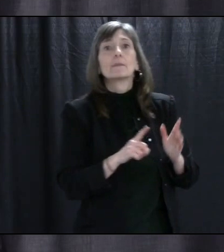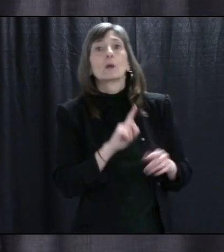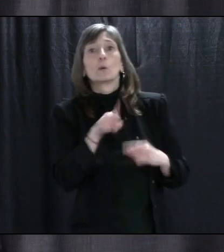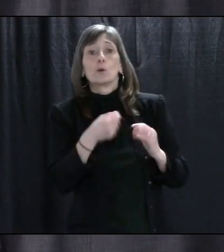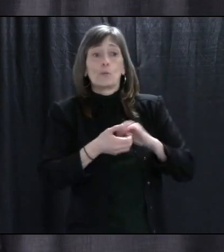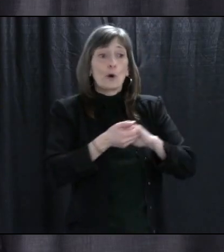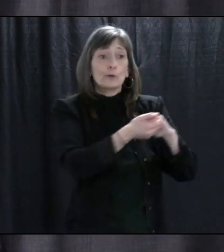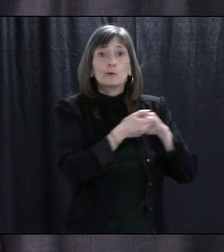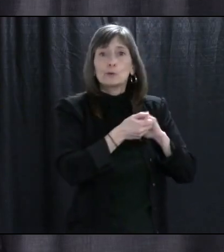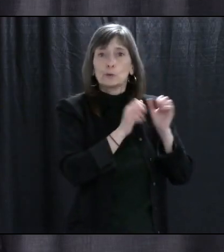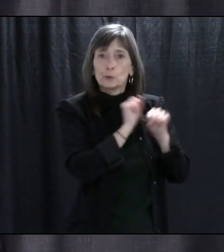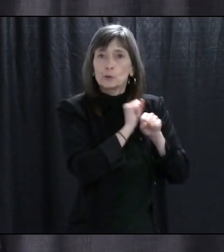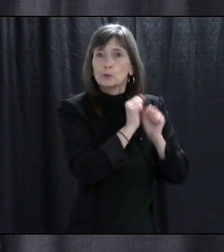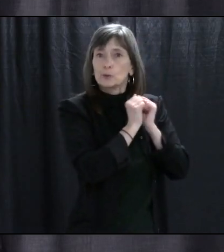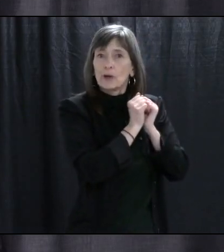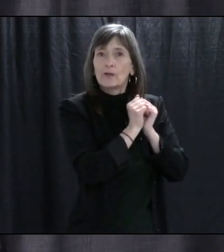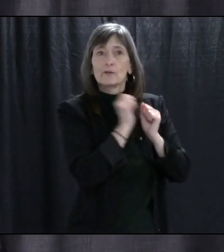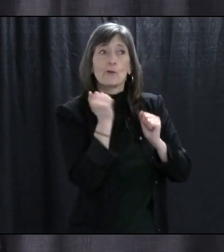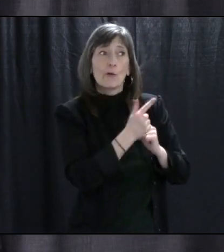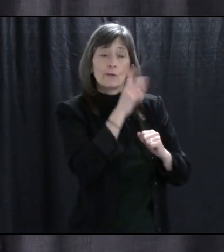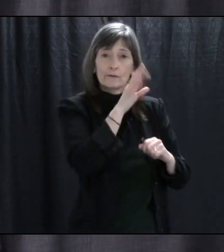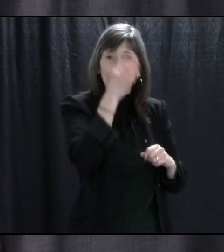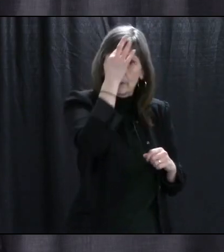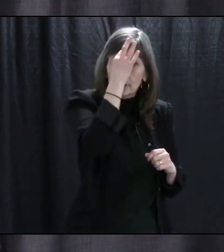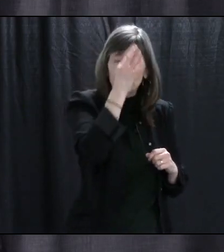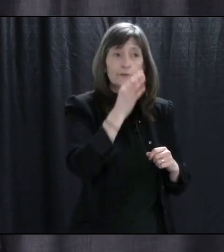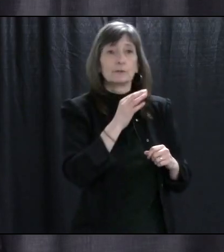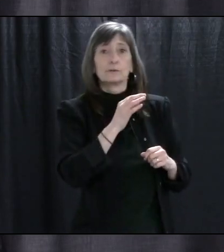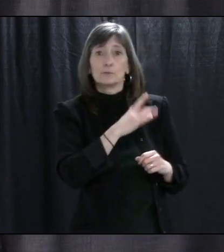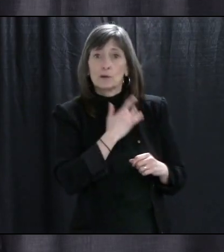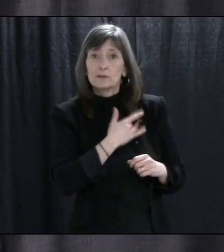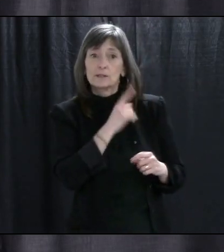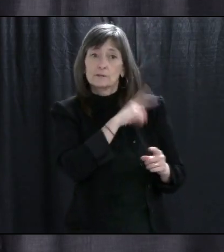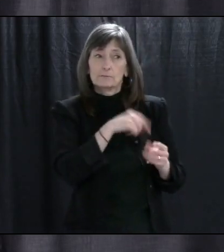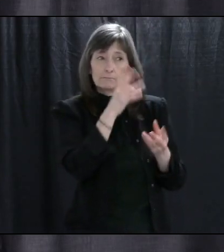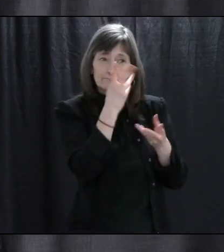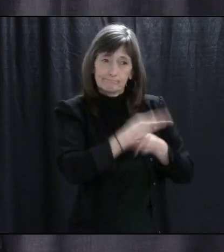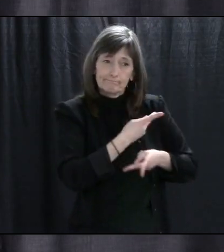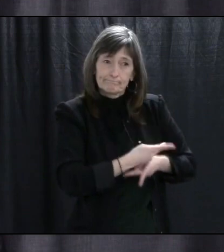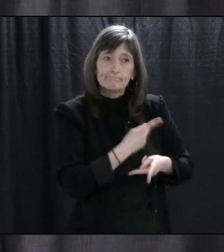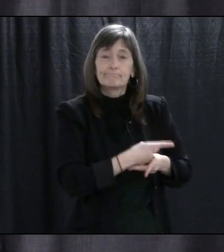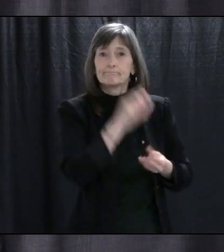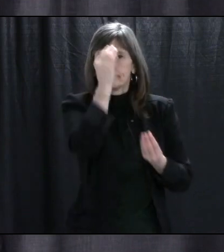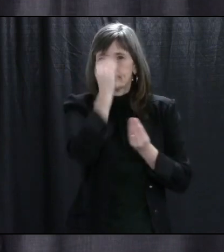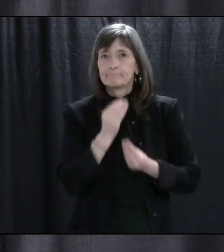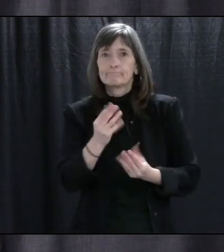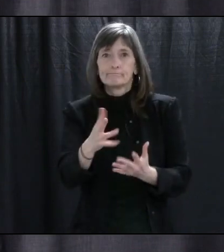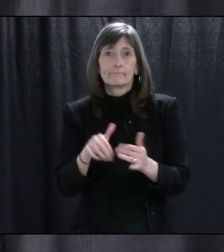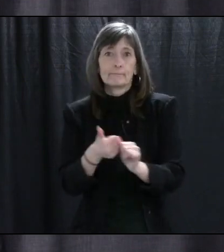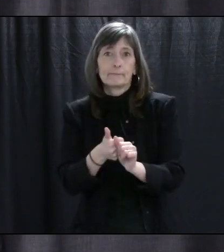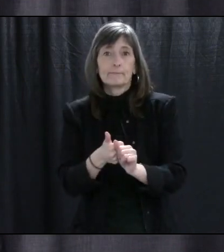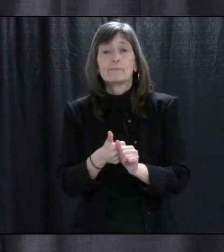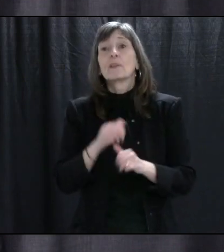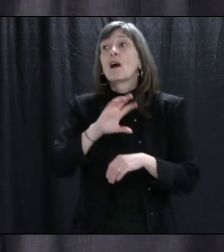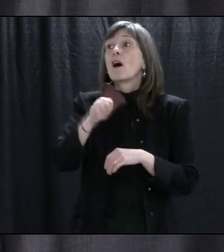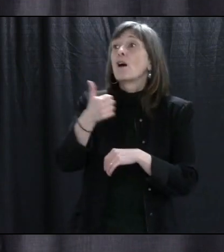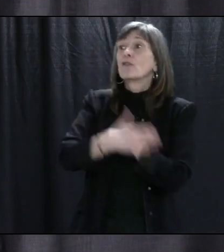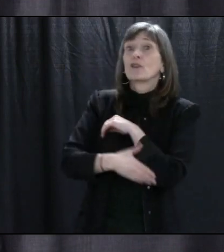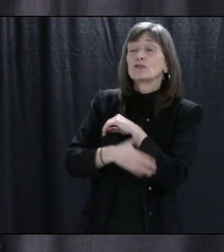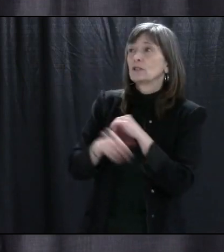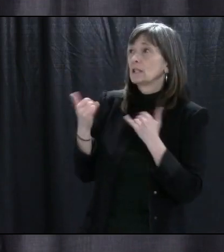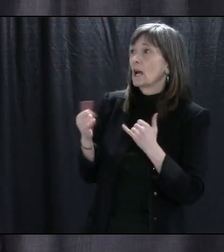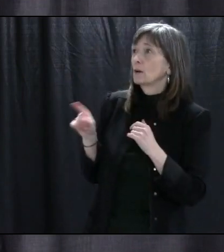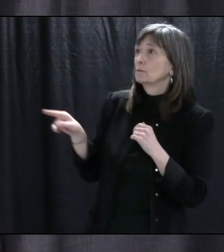to provide you with the best available public health guidance and advice. Based on new learnings from other countries and analysis